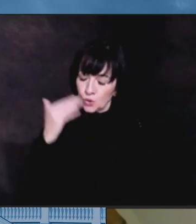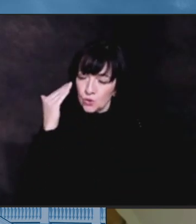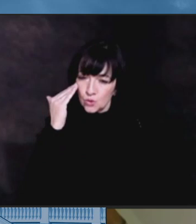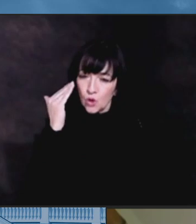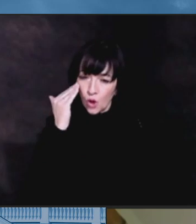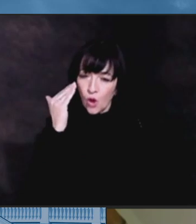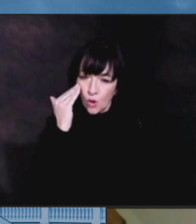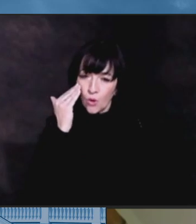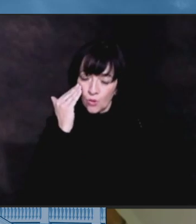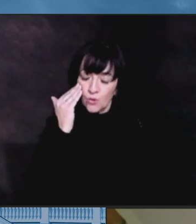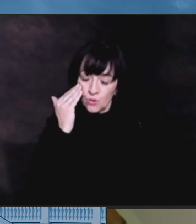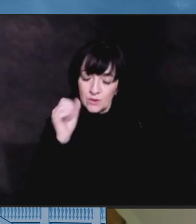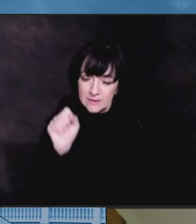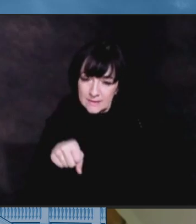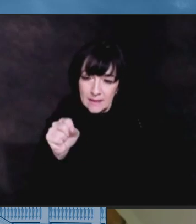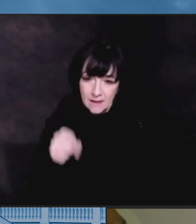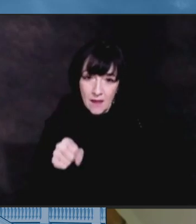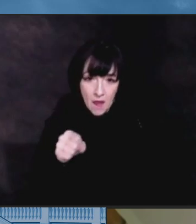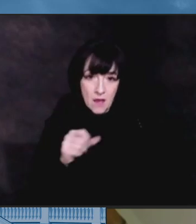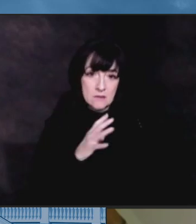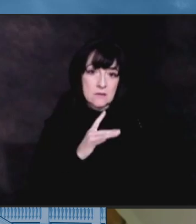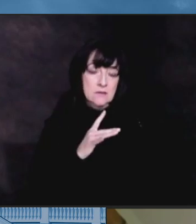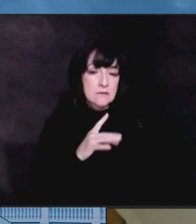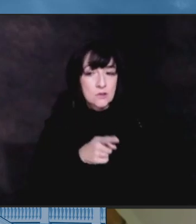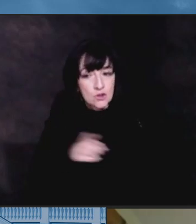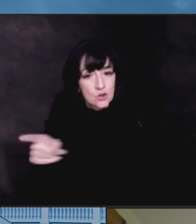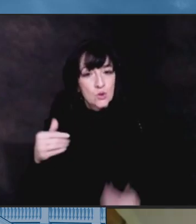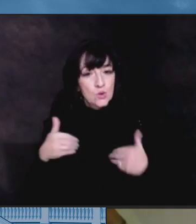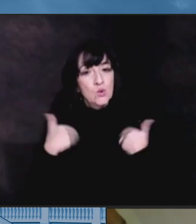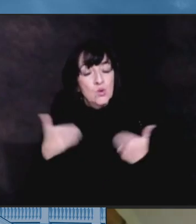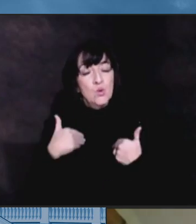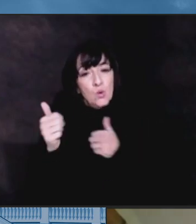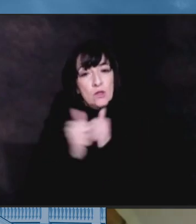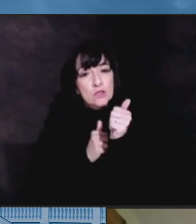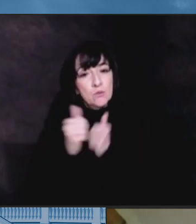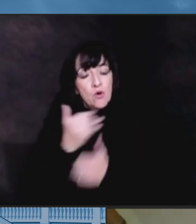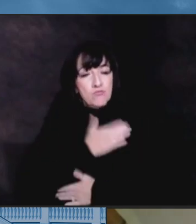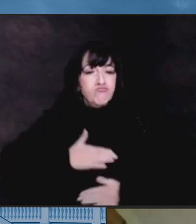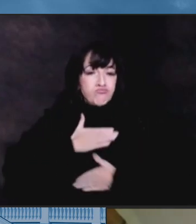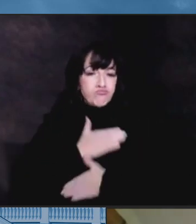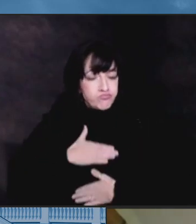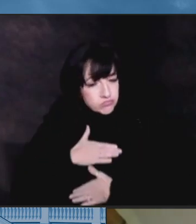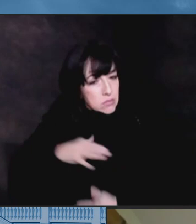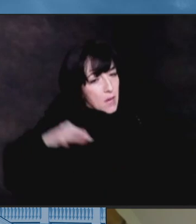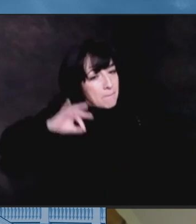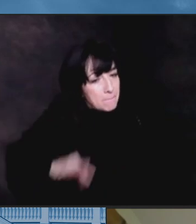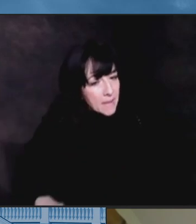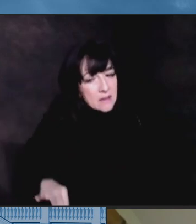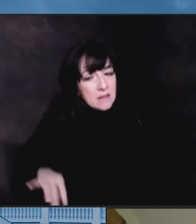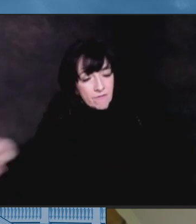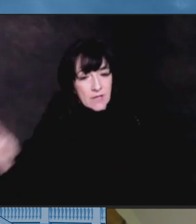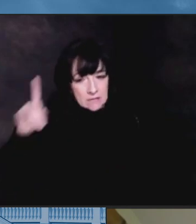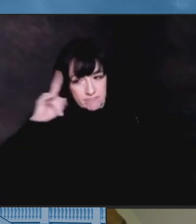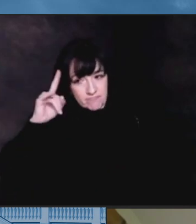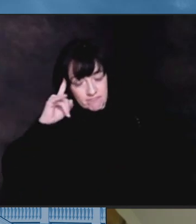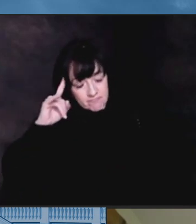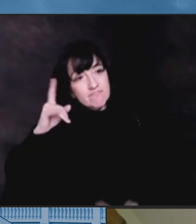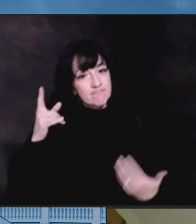tremendous benefits of physical activity in youth sports for youth. But we also know that the winter